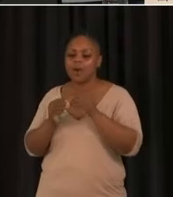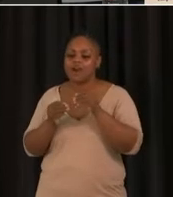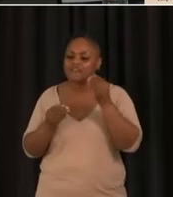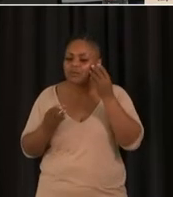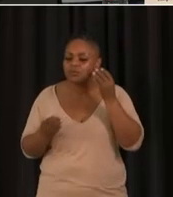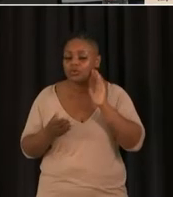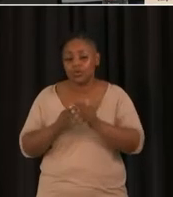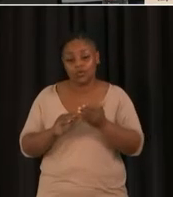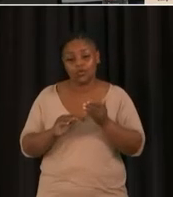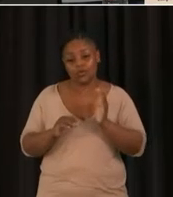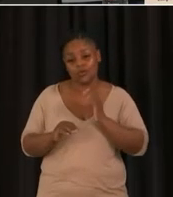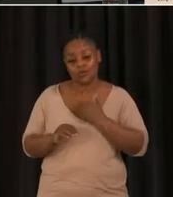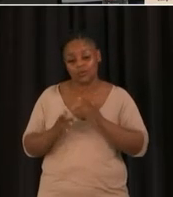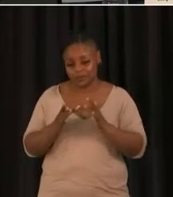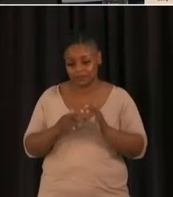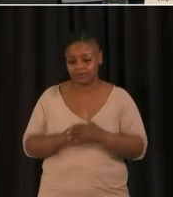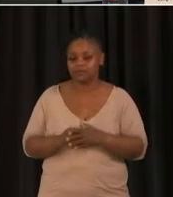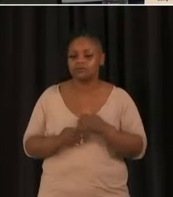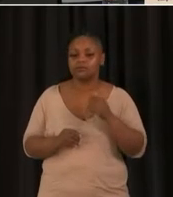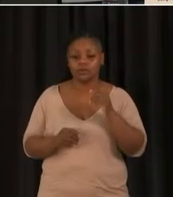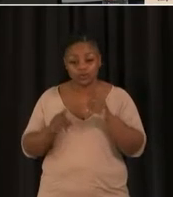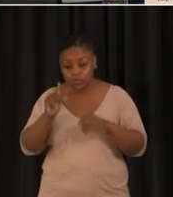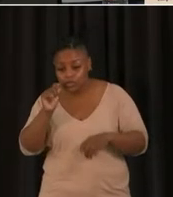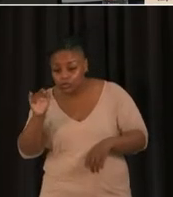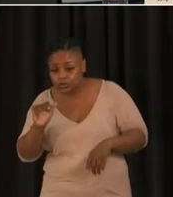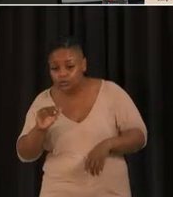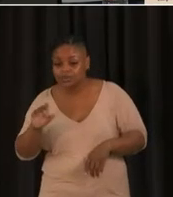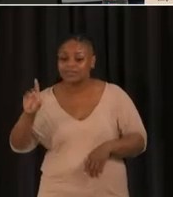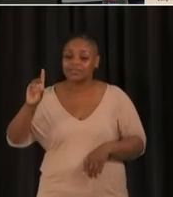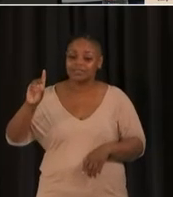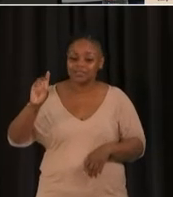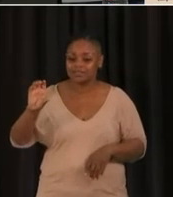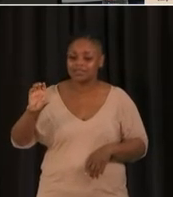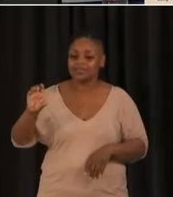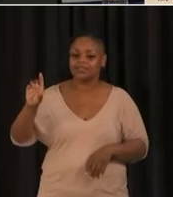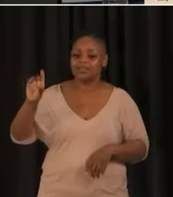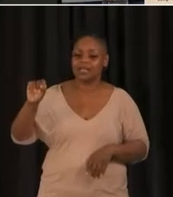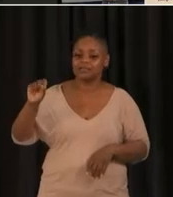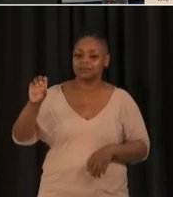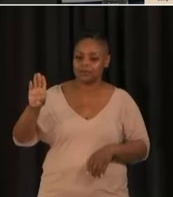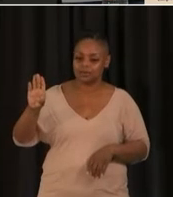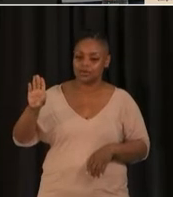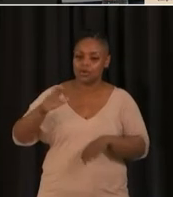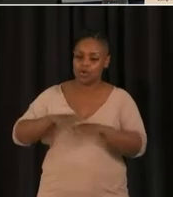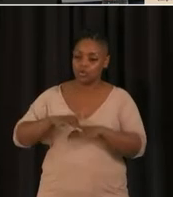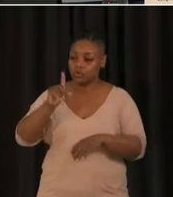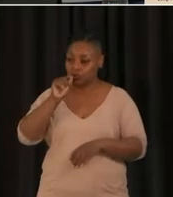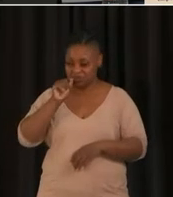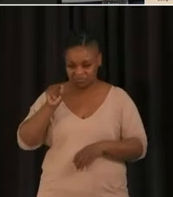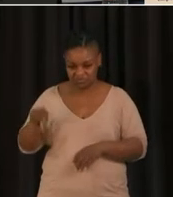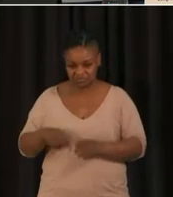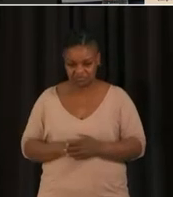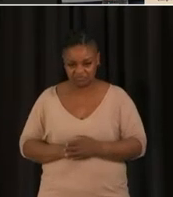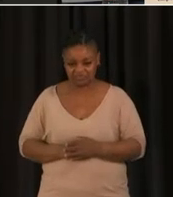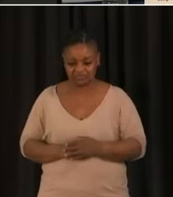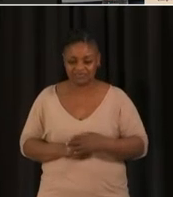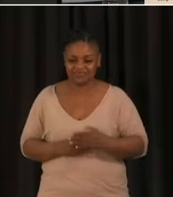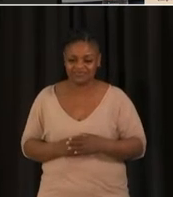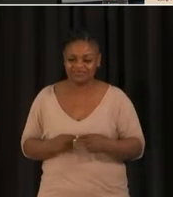to talk about savings. So there's a partnership of over 1,700 organizations to come together and